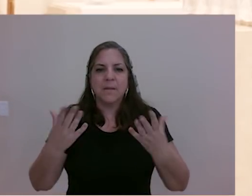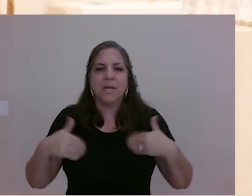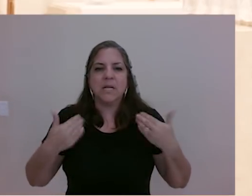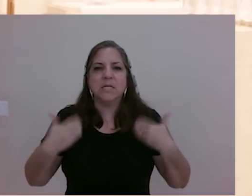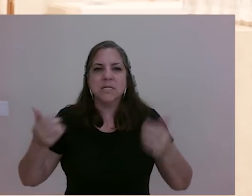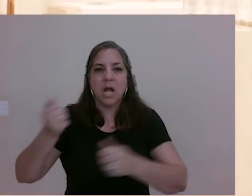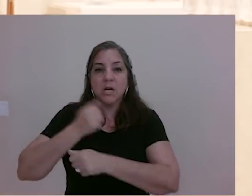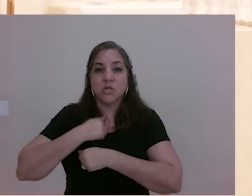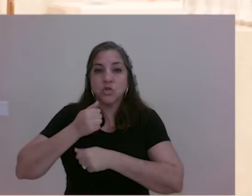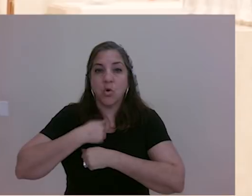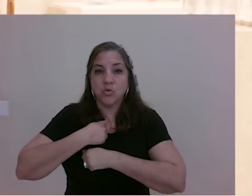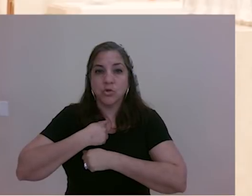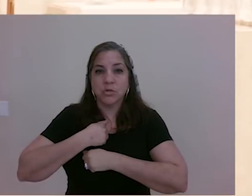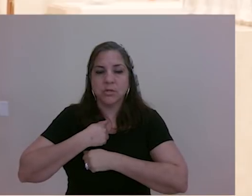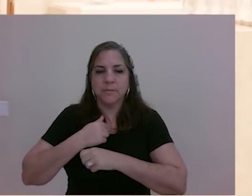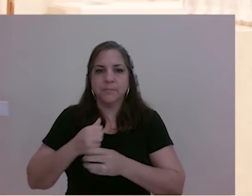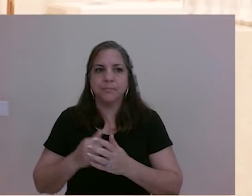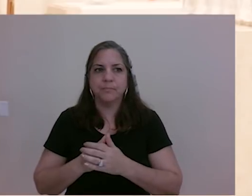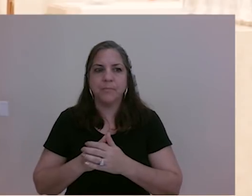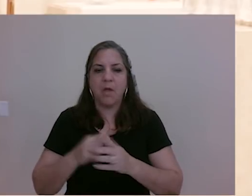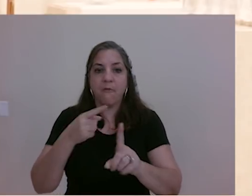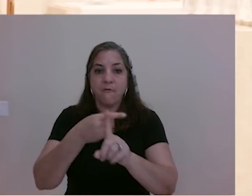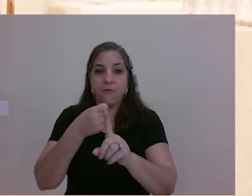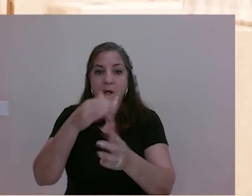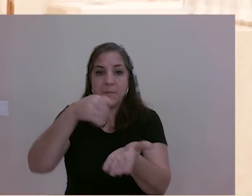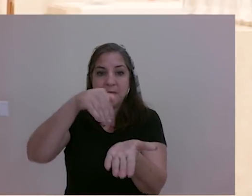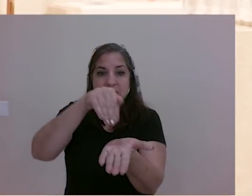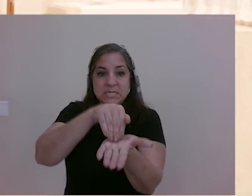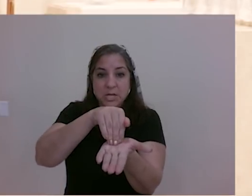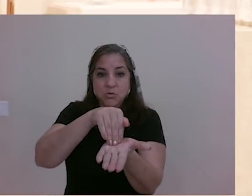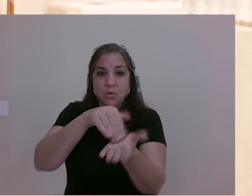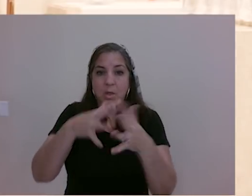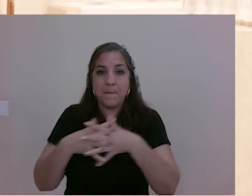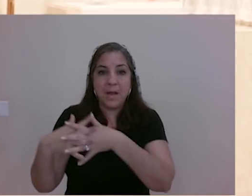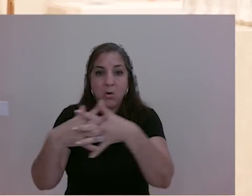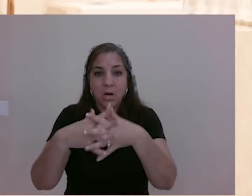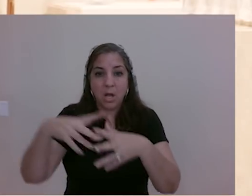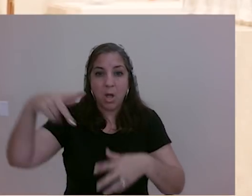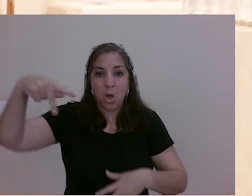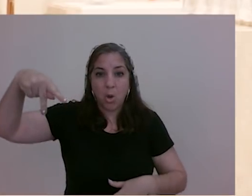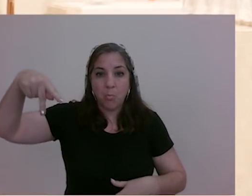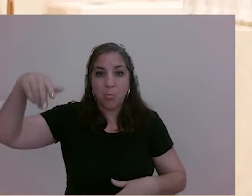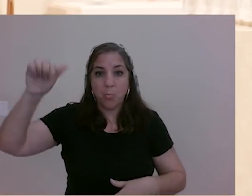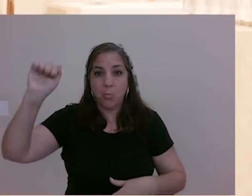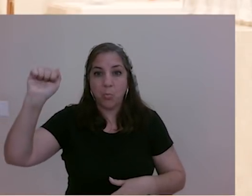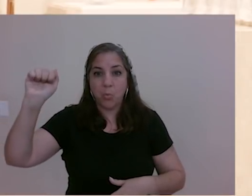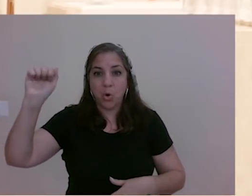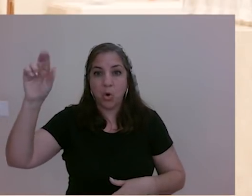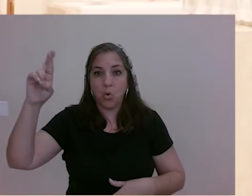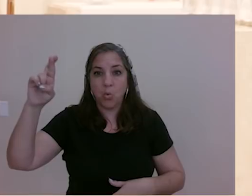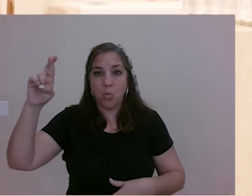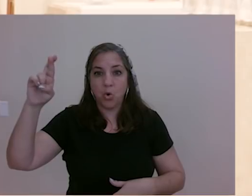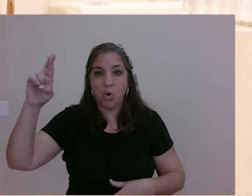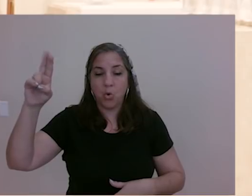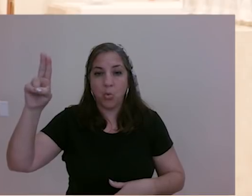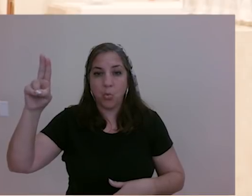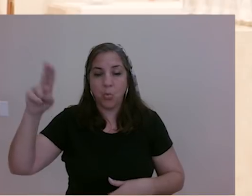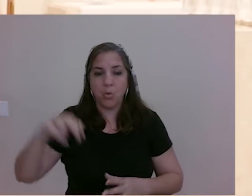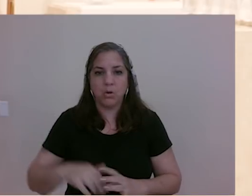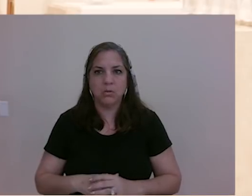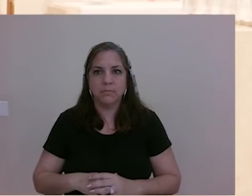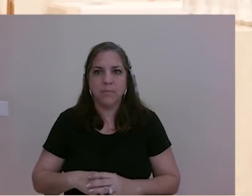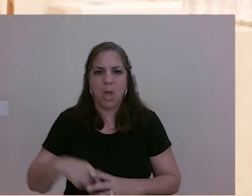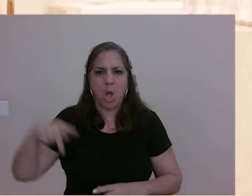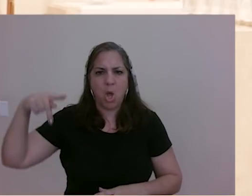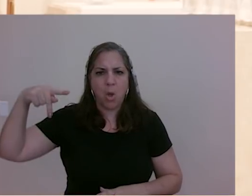soldiers out there, many of them from Central America, Peru. One of them is my best friend now from Peru. South America, we just visited